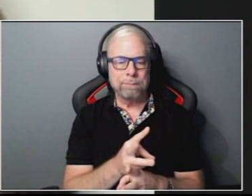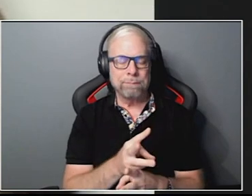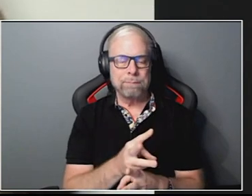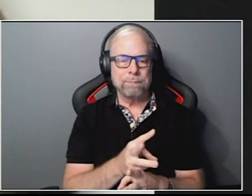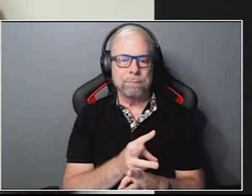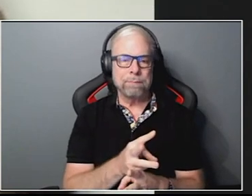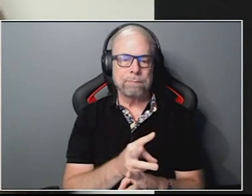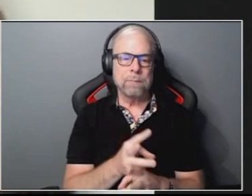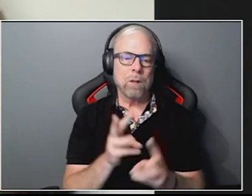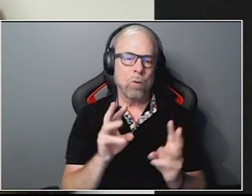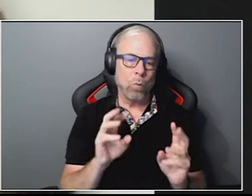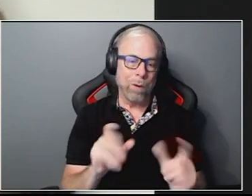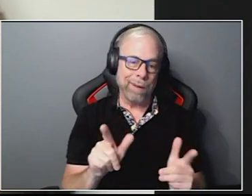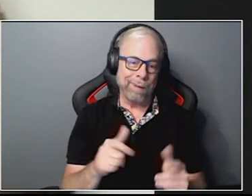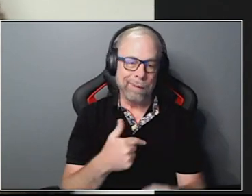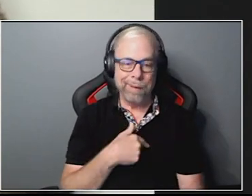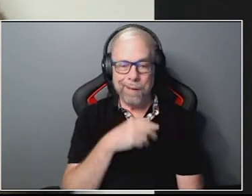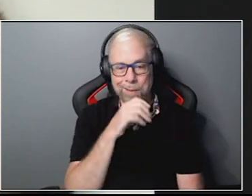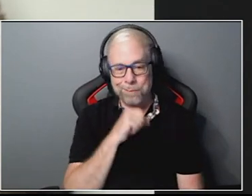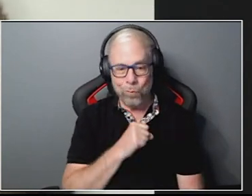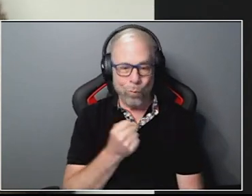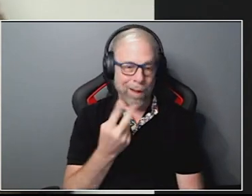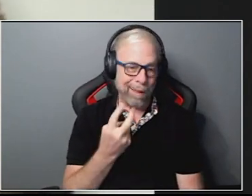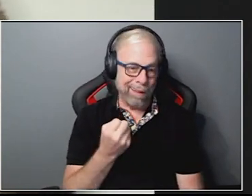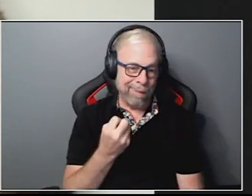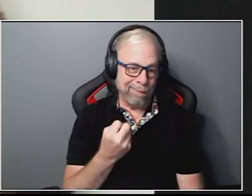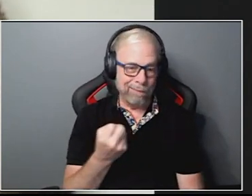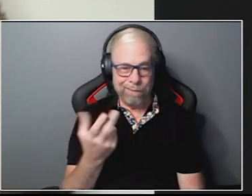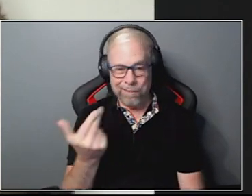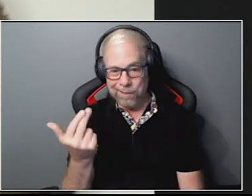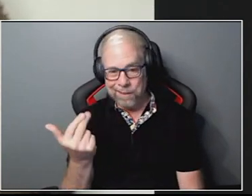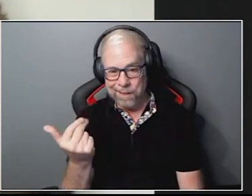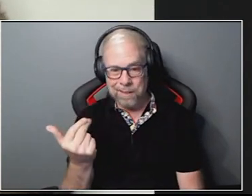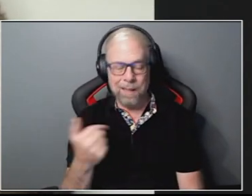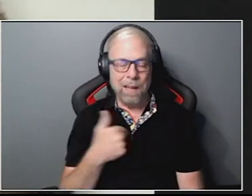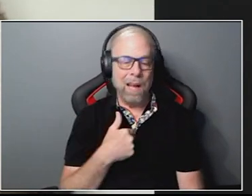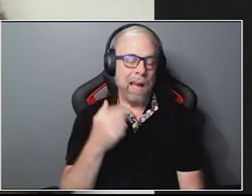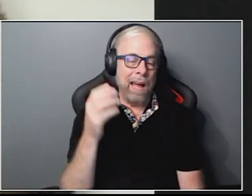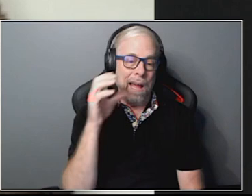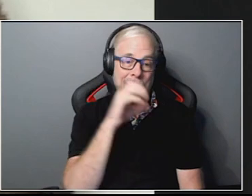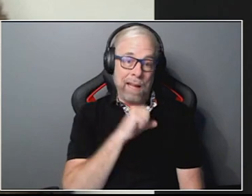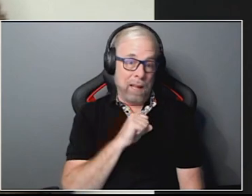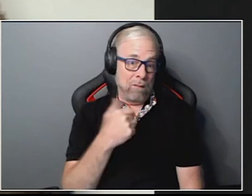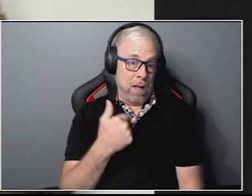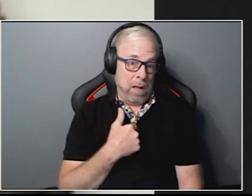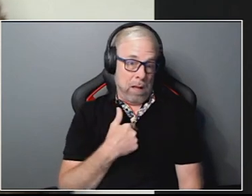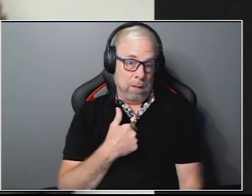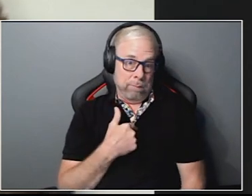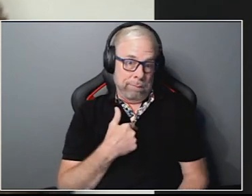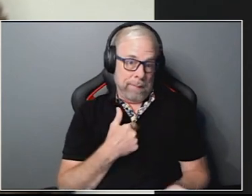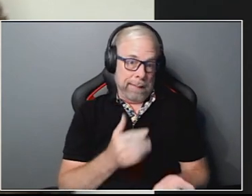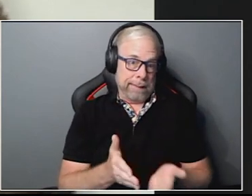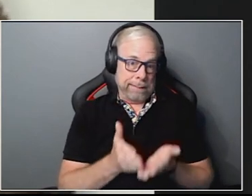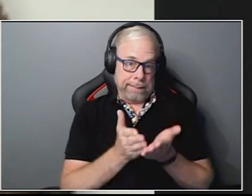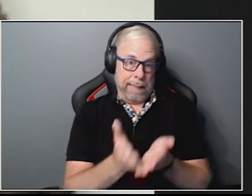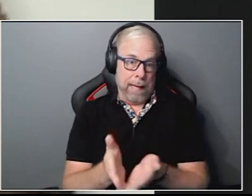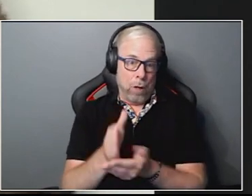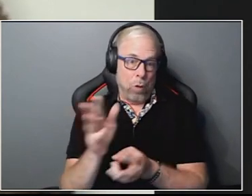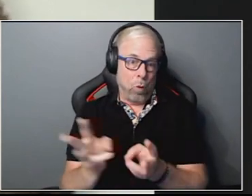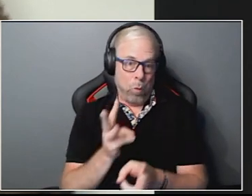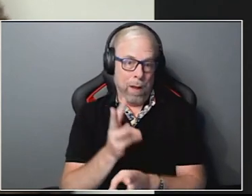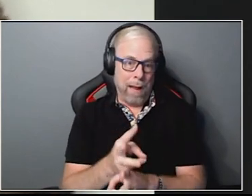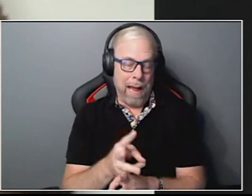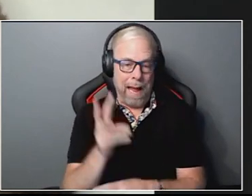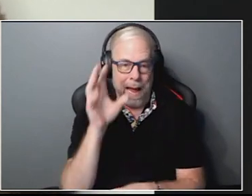around 12, 13 years old, I guess if I'm going to sail the world and be the captain of my ship, I guess I need to go learn